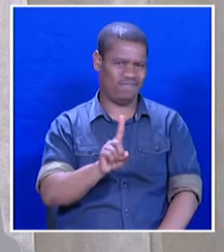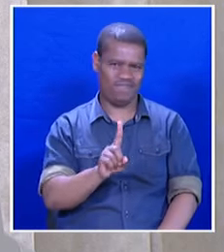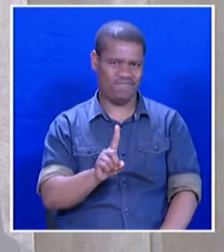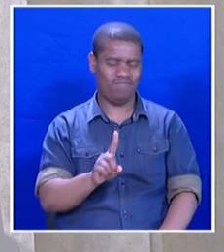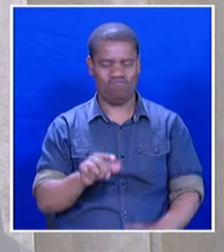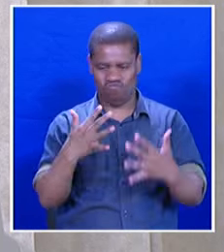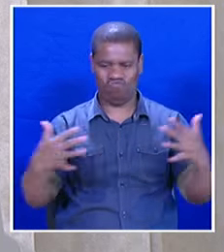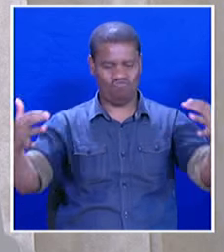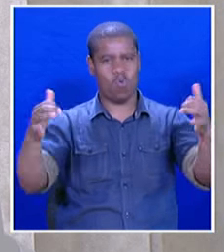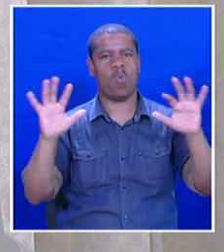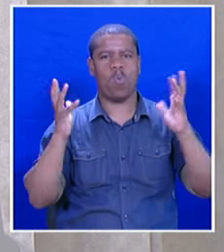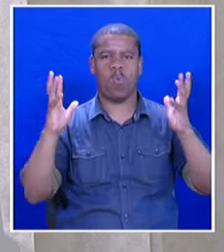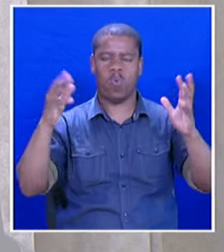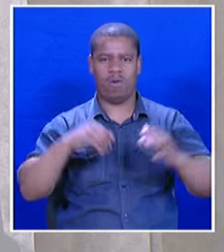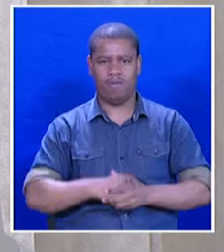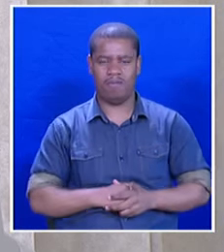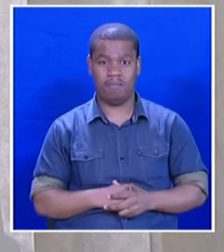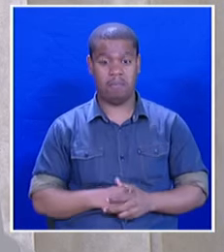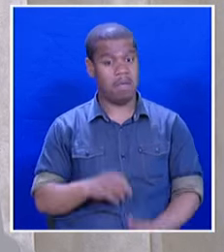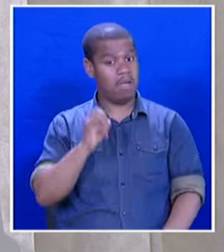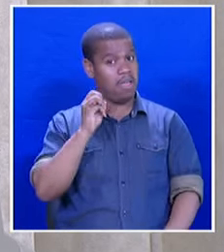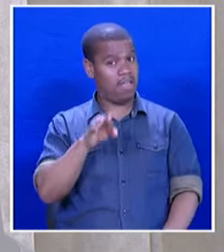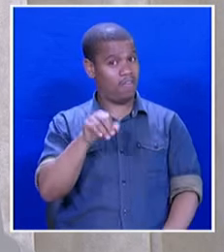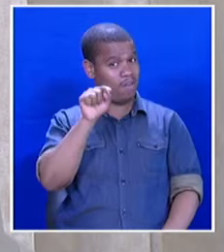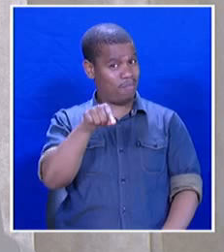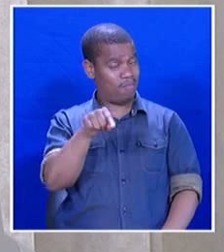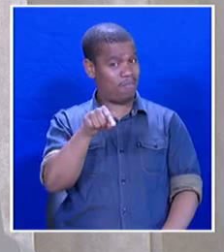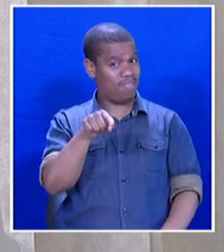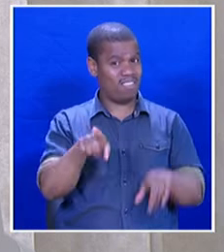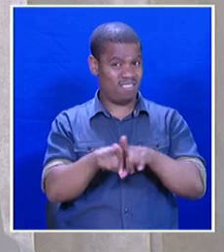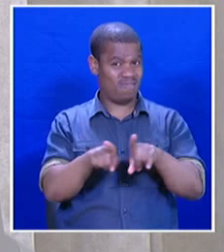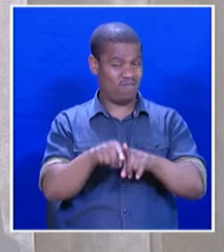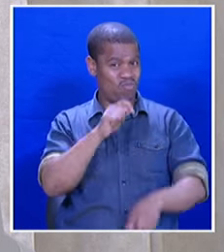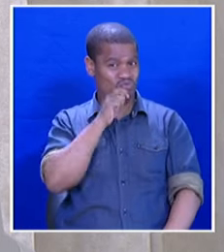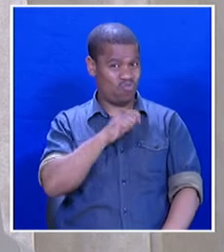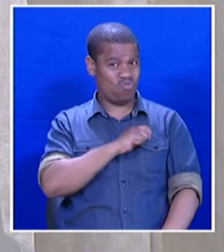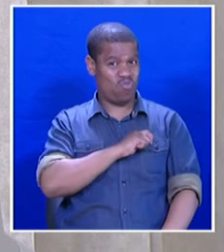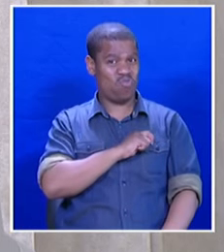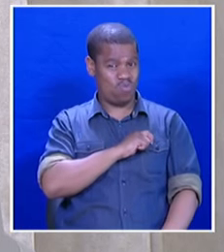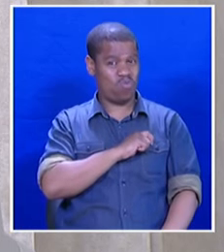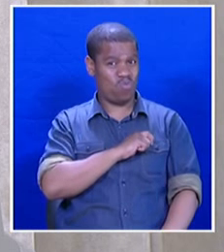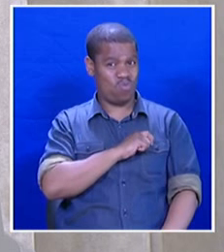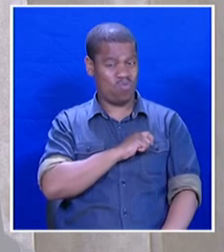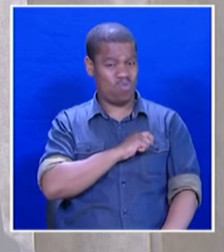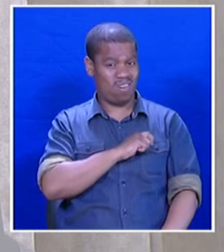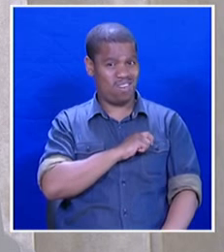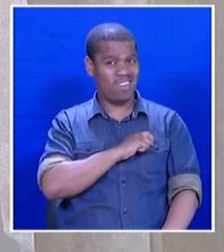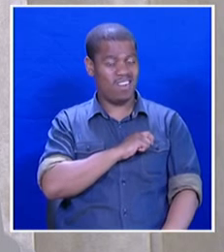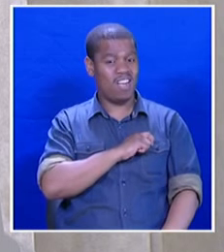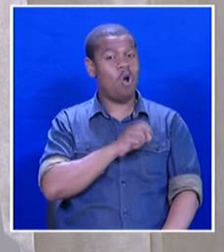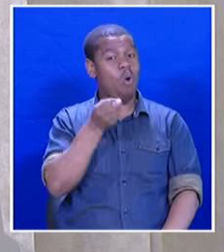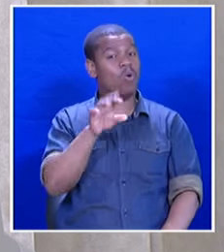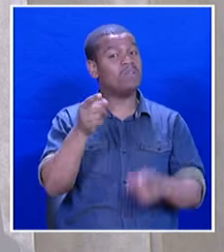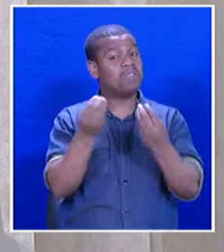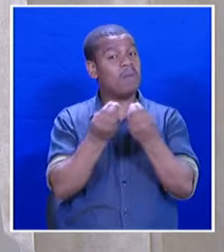If there ever was something that is completely off the mark and wrong, this is the statement that Honorable Member has